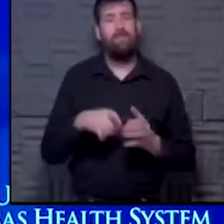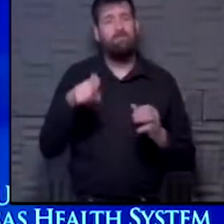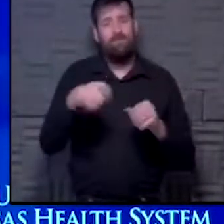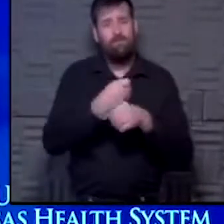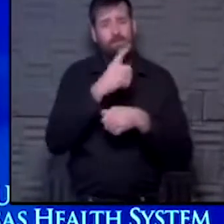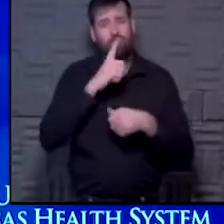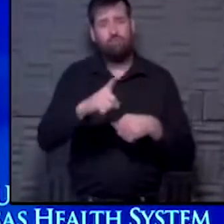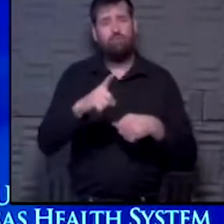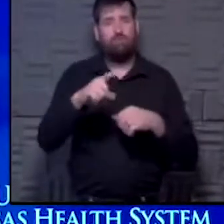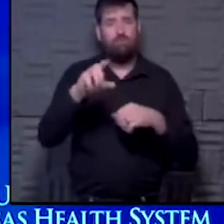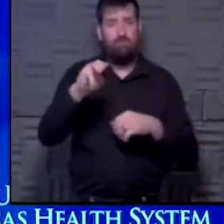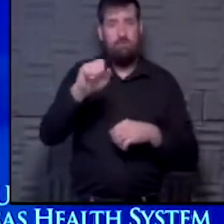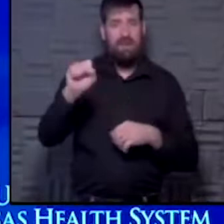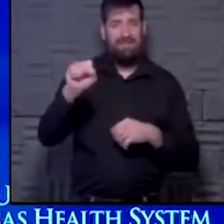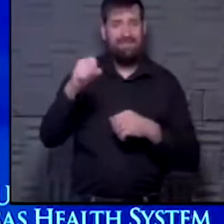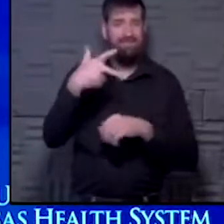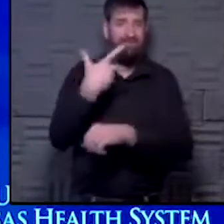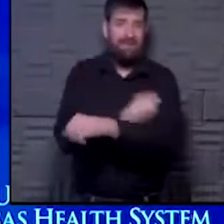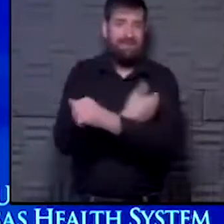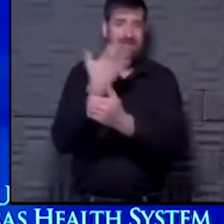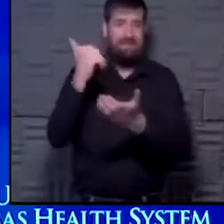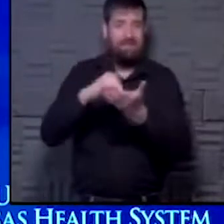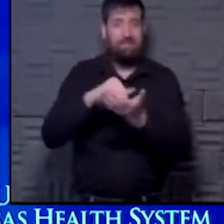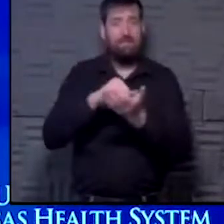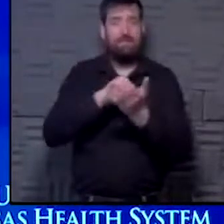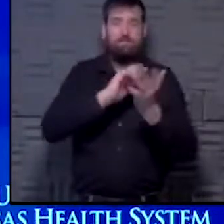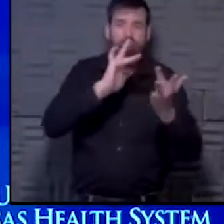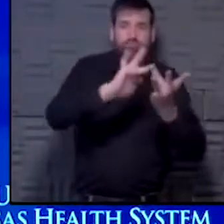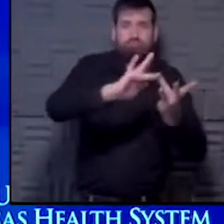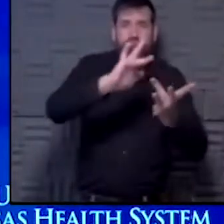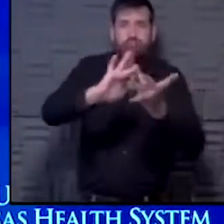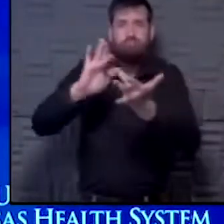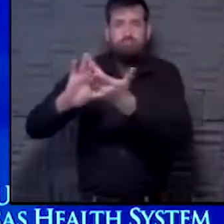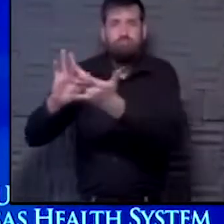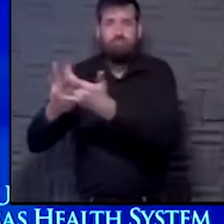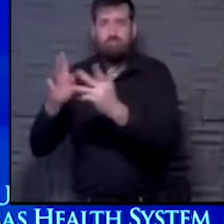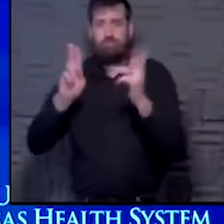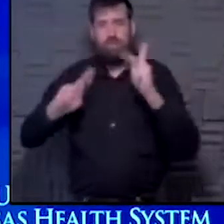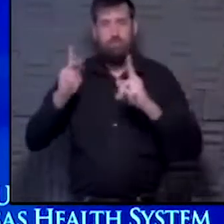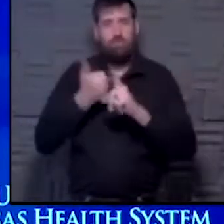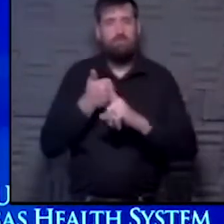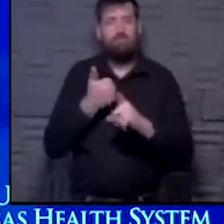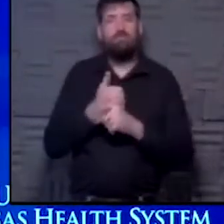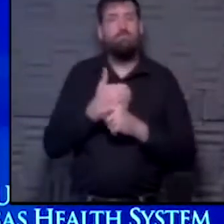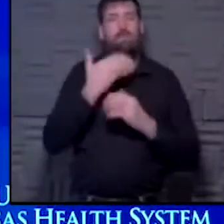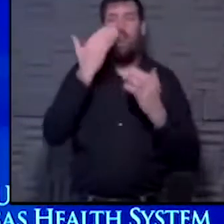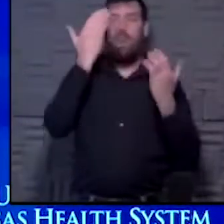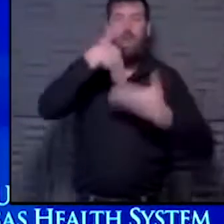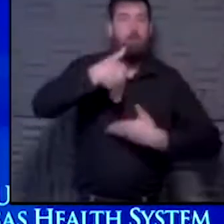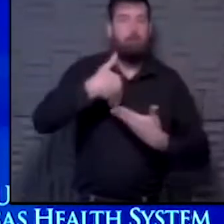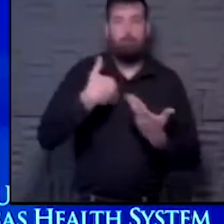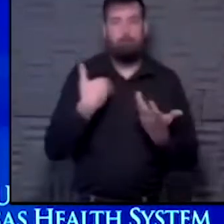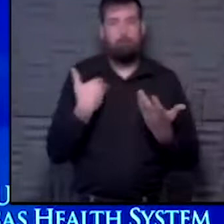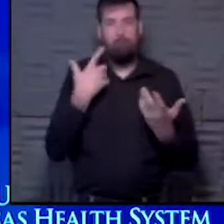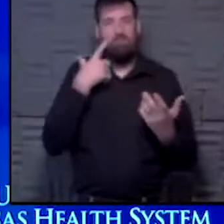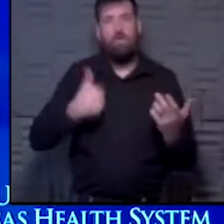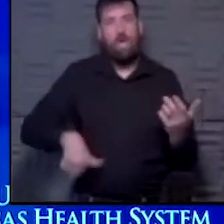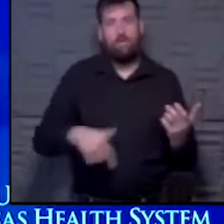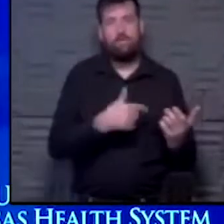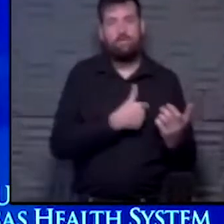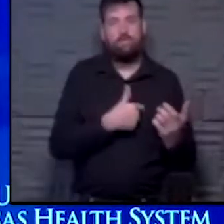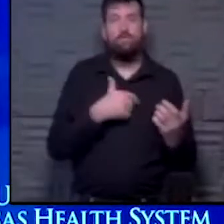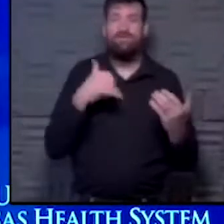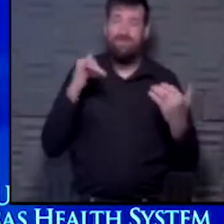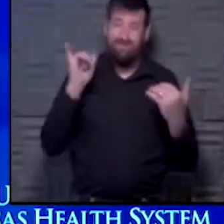that those mass vaccination centers have a way of getting to people who are otherwise not visible to the rest of us. And I think that's